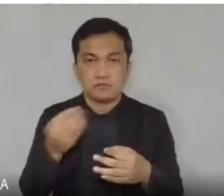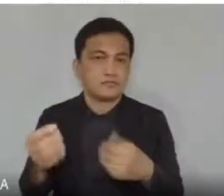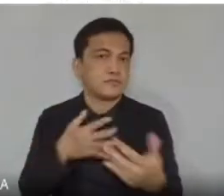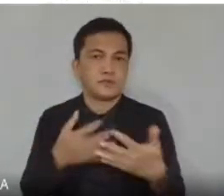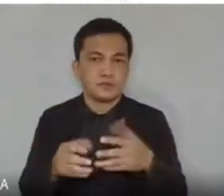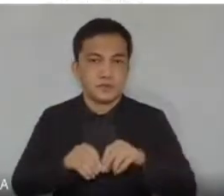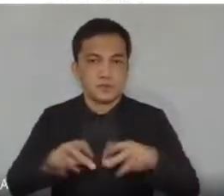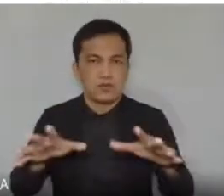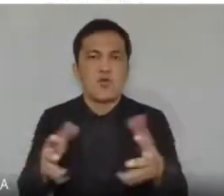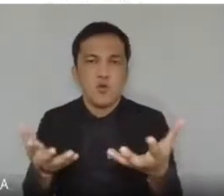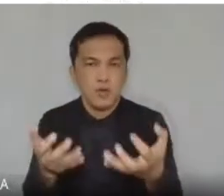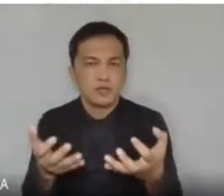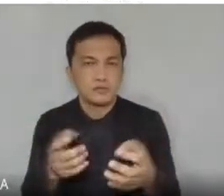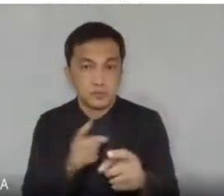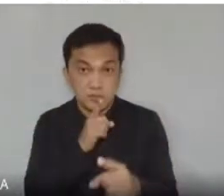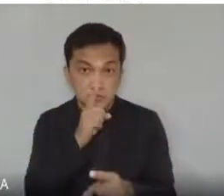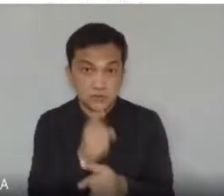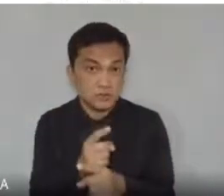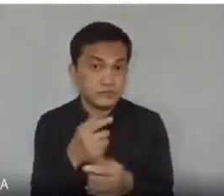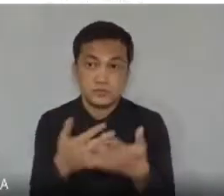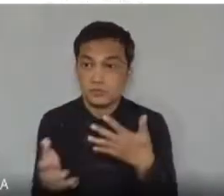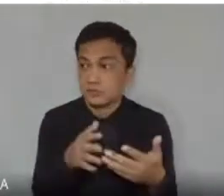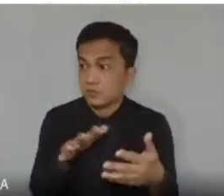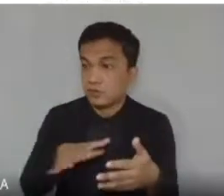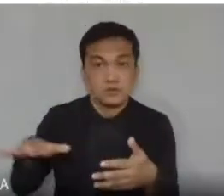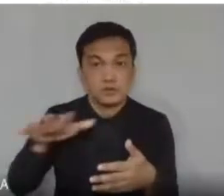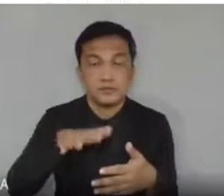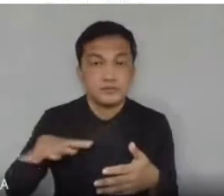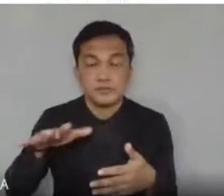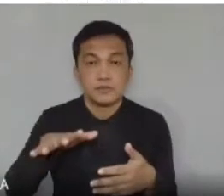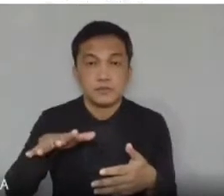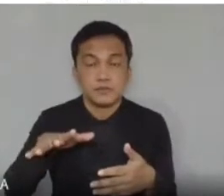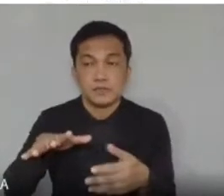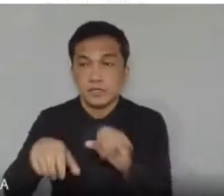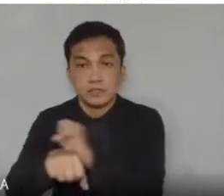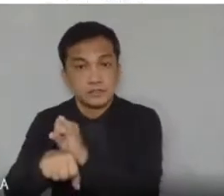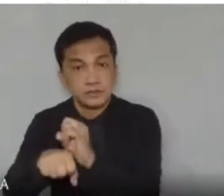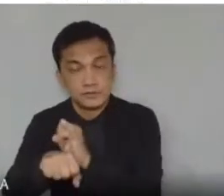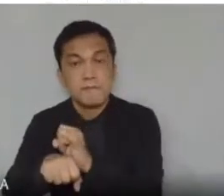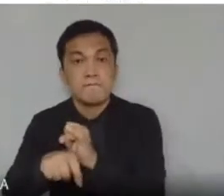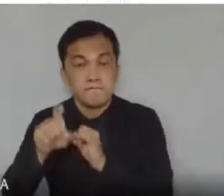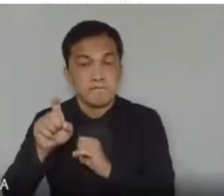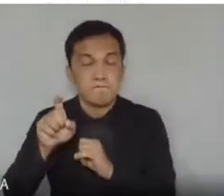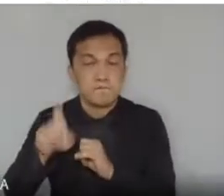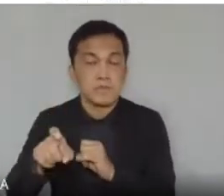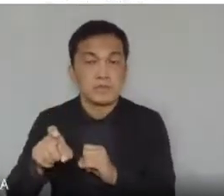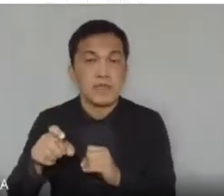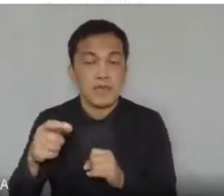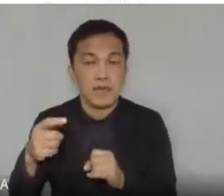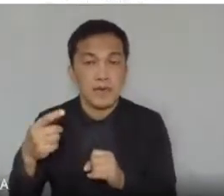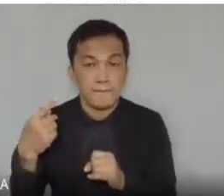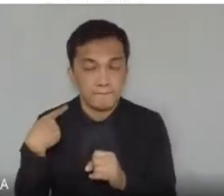standards so that there will be no confusion at all on how it is being implemented. Next slide, please.